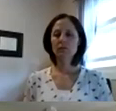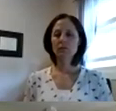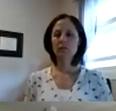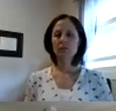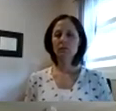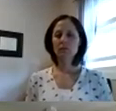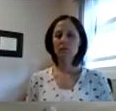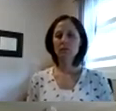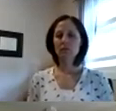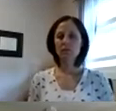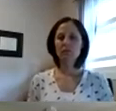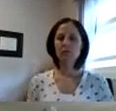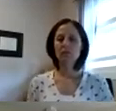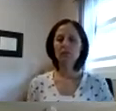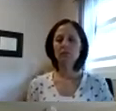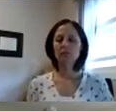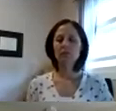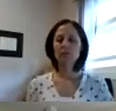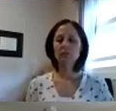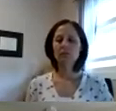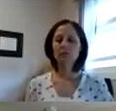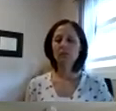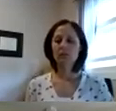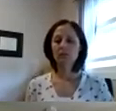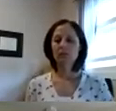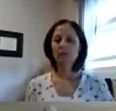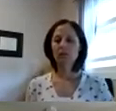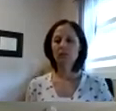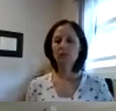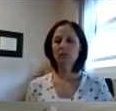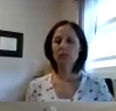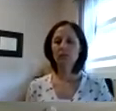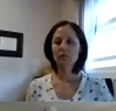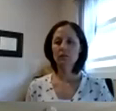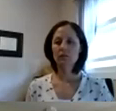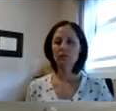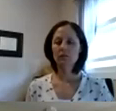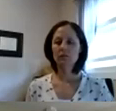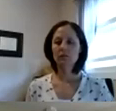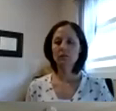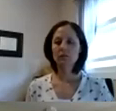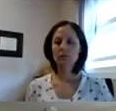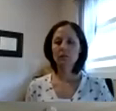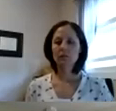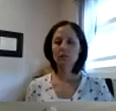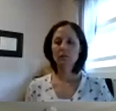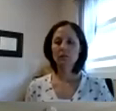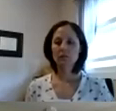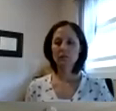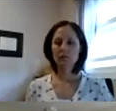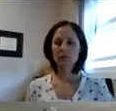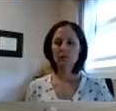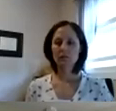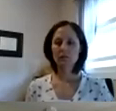prohibited from funding individual artists. So in other words, CARES funds cannot be used for direct grants